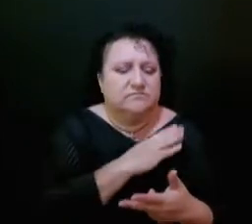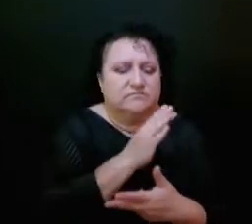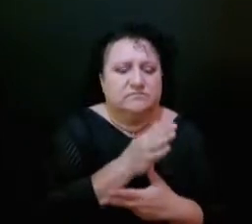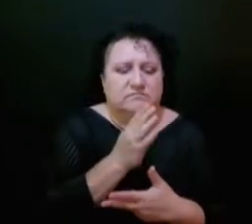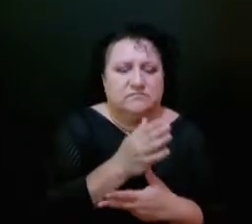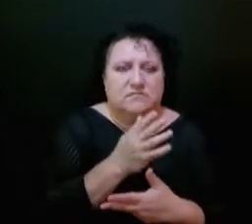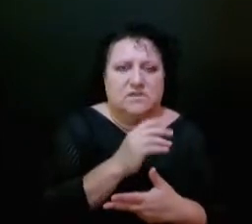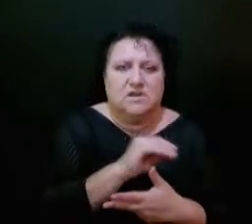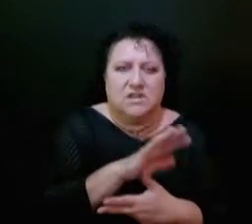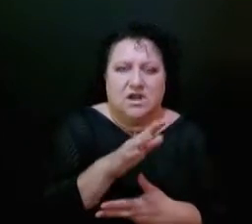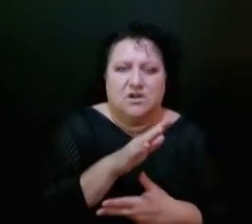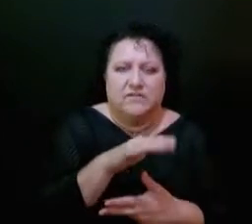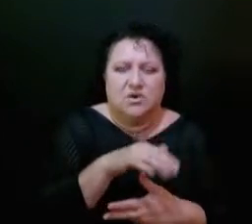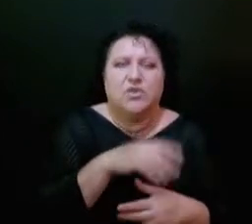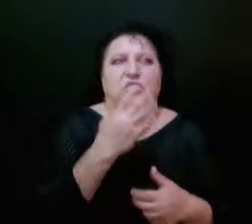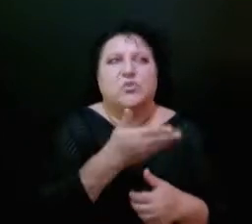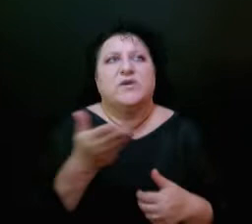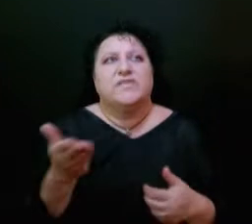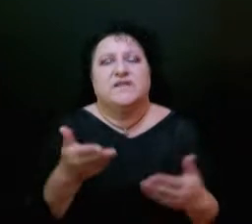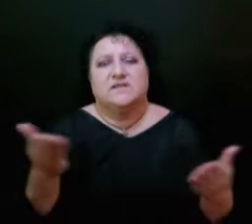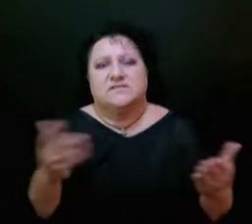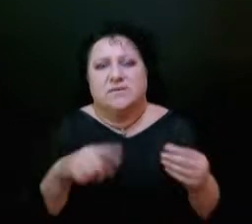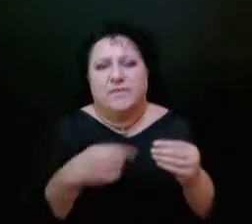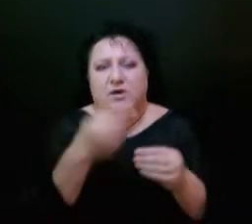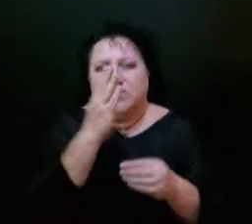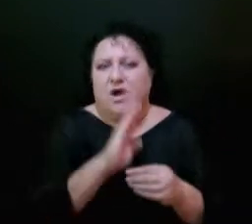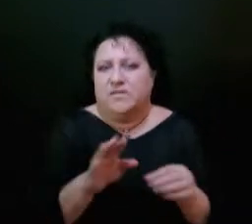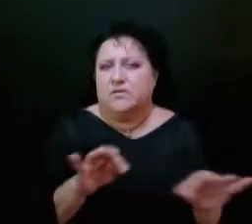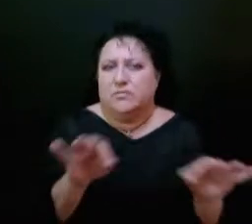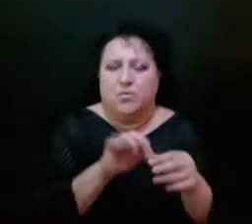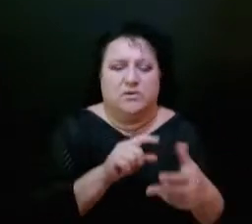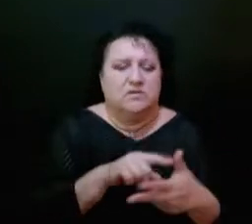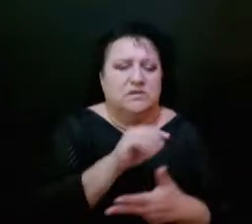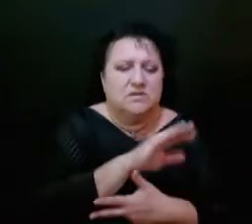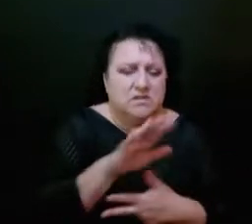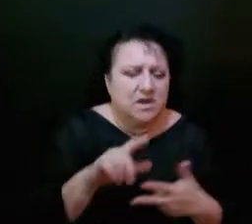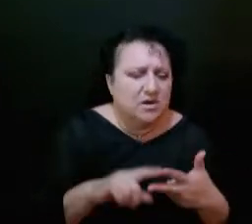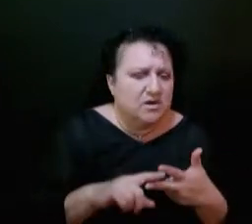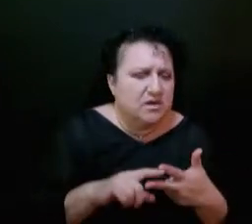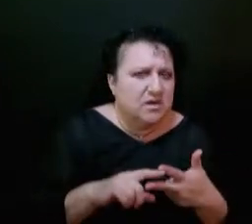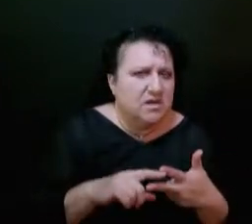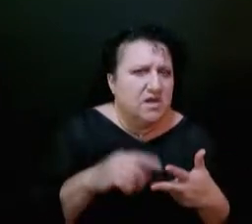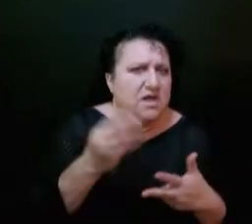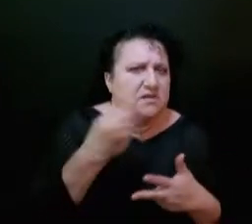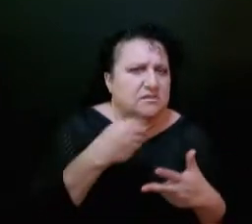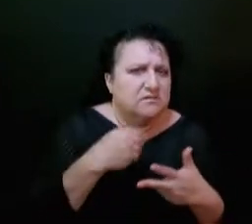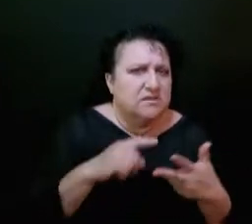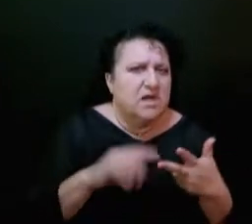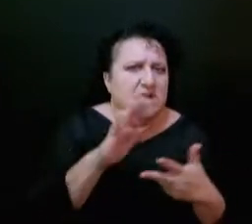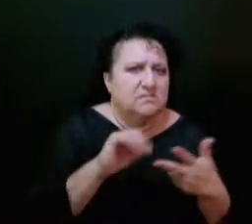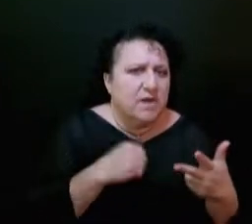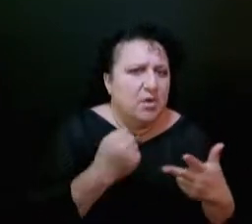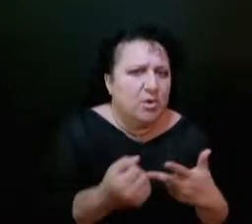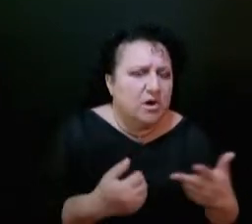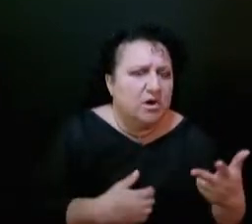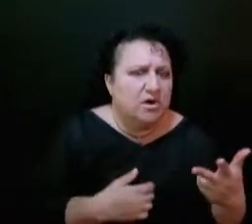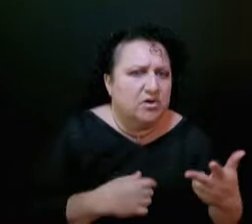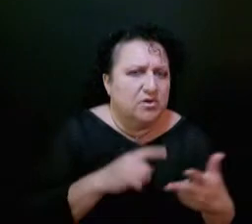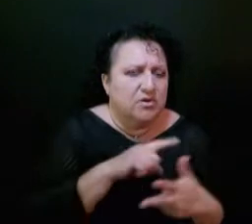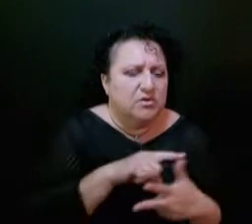for us, and the incomparable greatness of his strength and power. God has called us each to something,